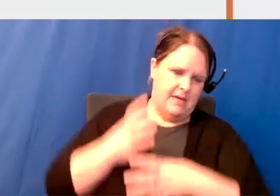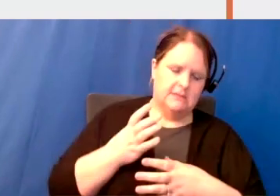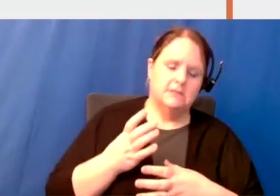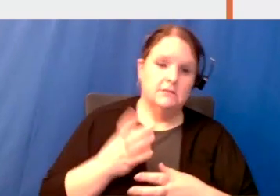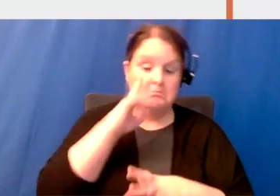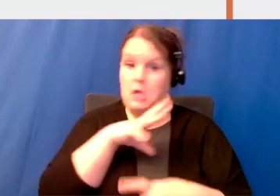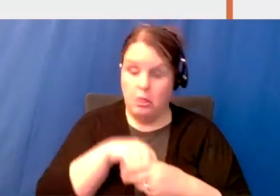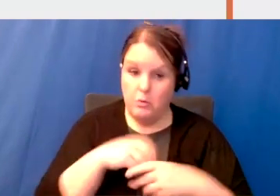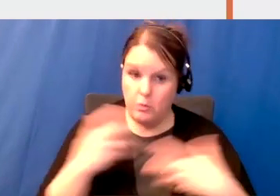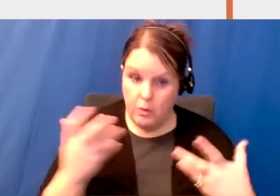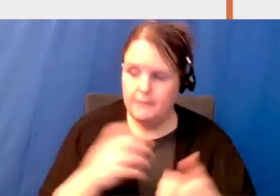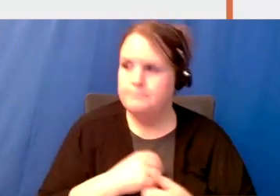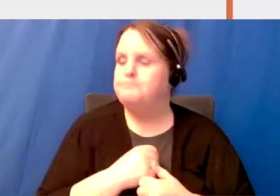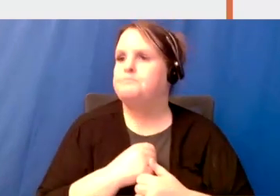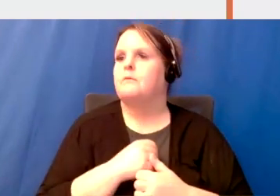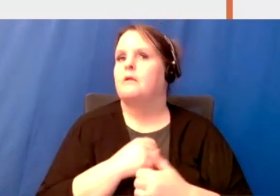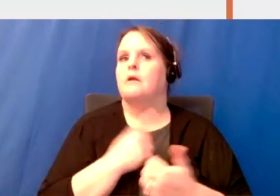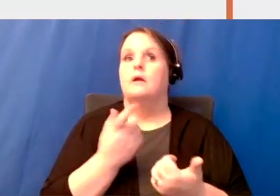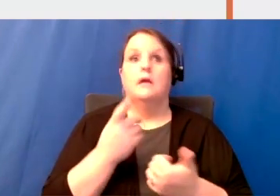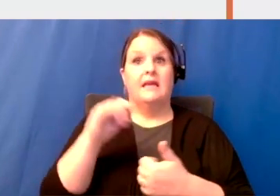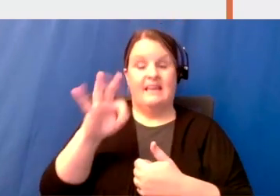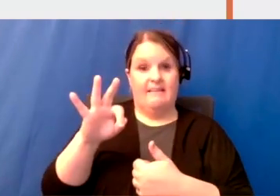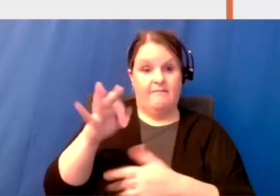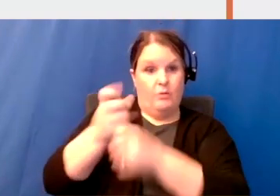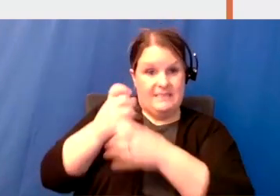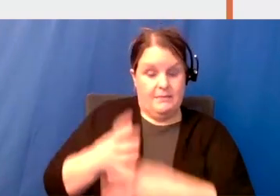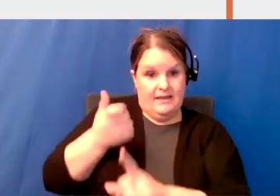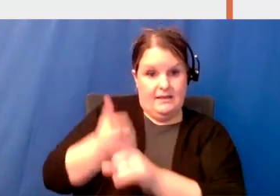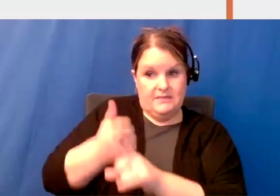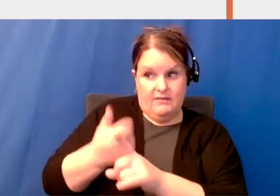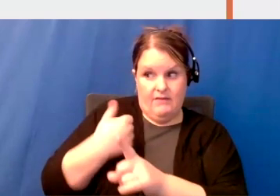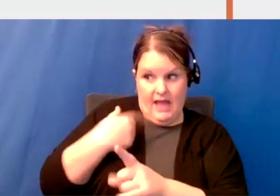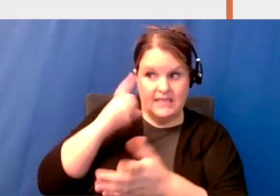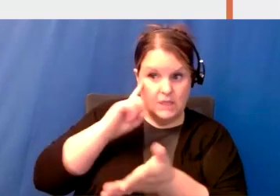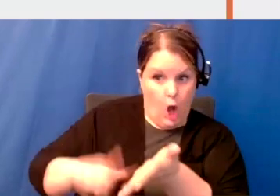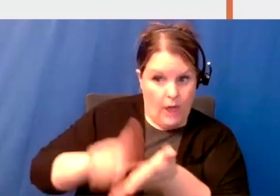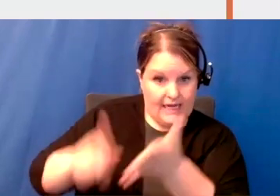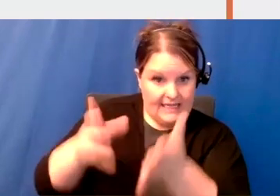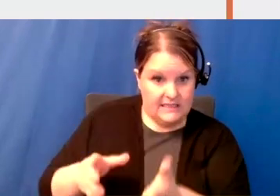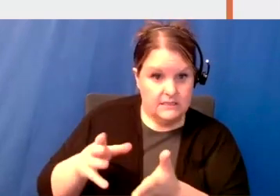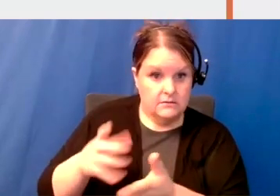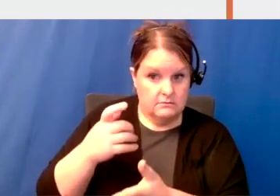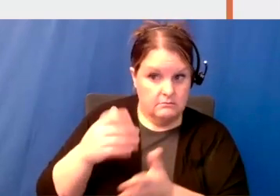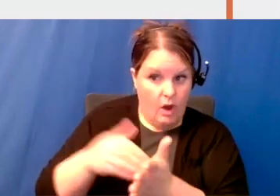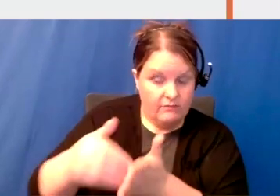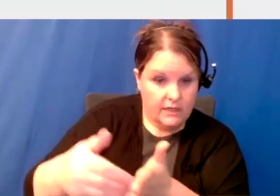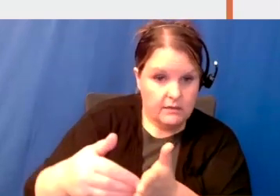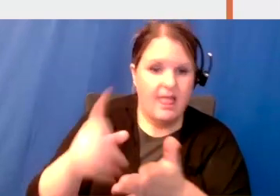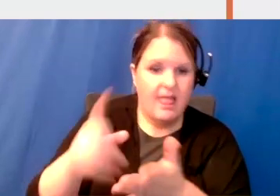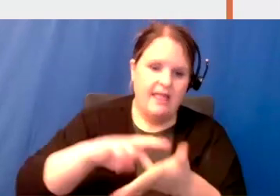include whether the subrecipient undergoes a single audit regularly, right? That tends to decrease